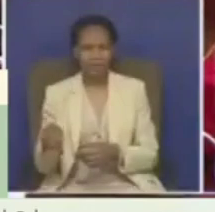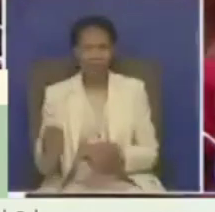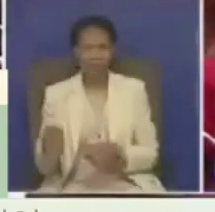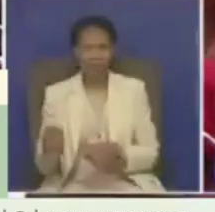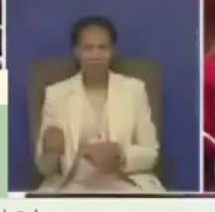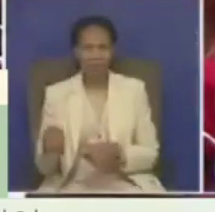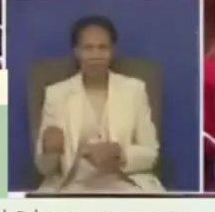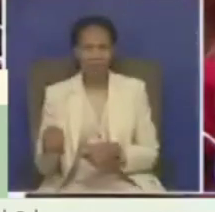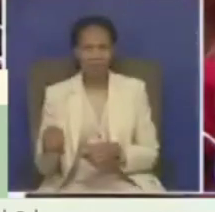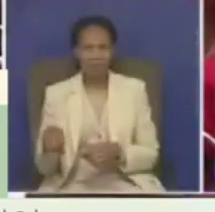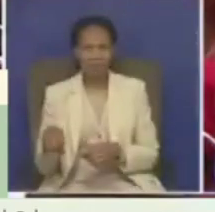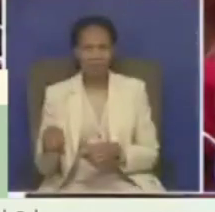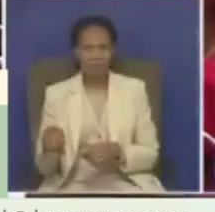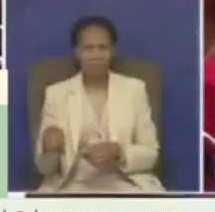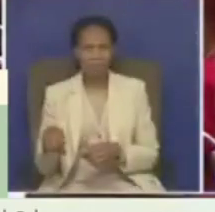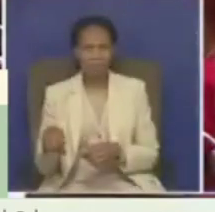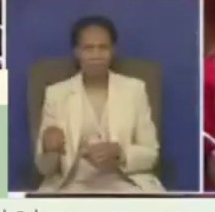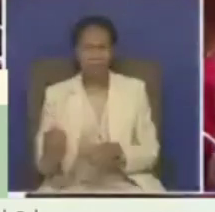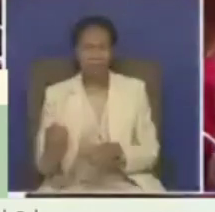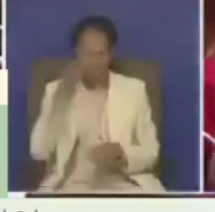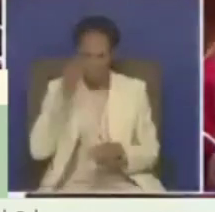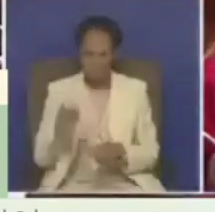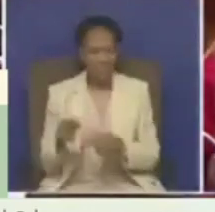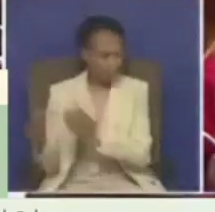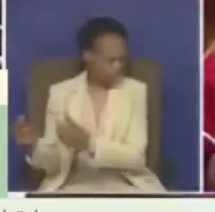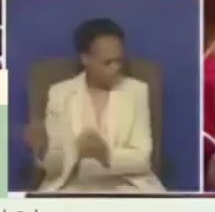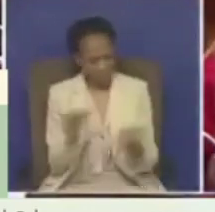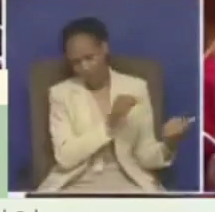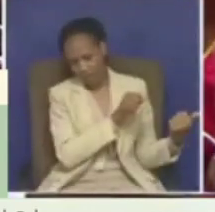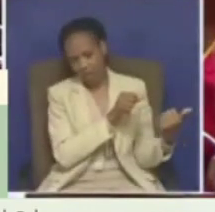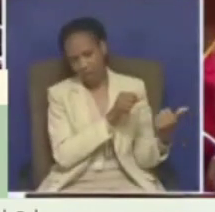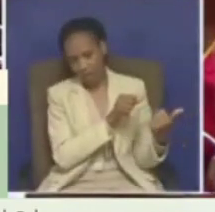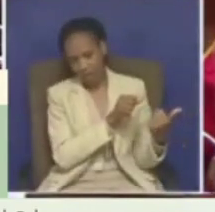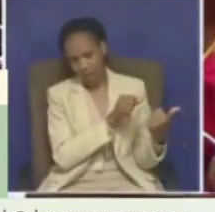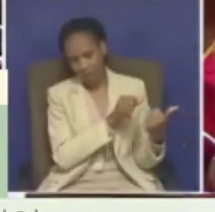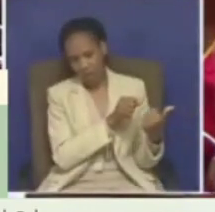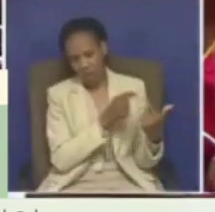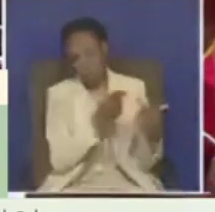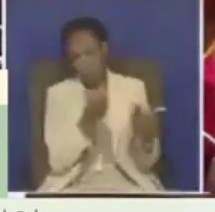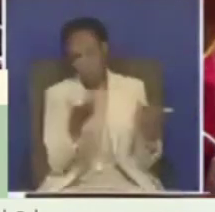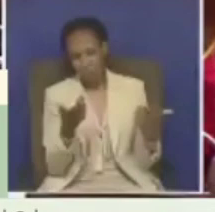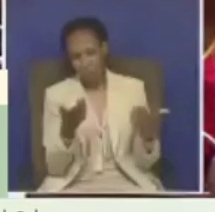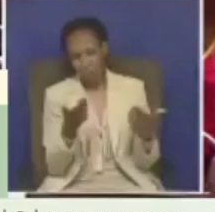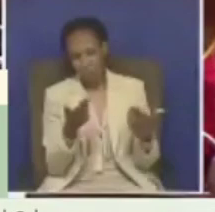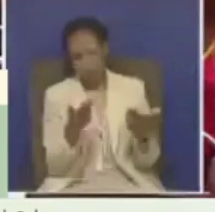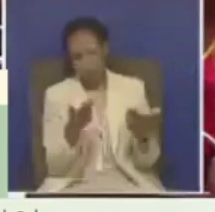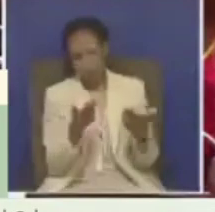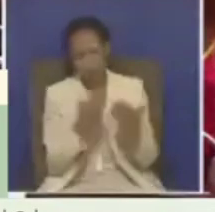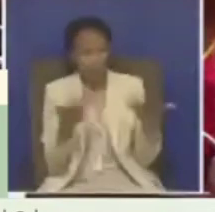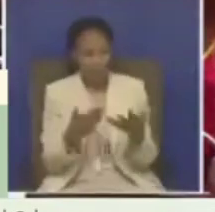amendment of the motion. It must be taken back to wherever it came from.